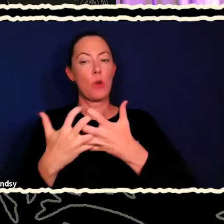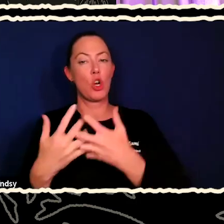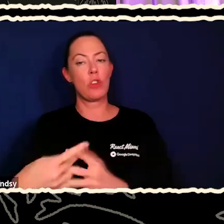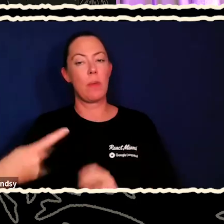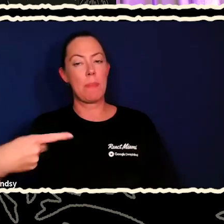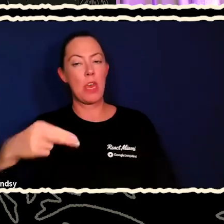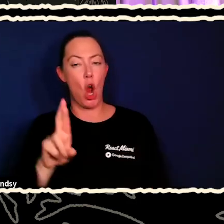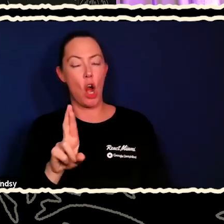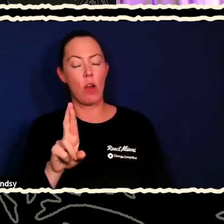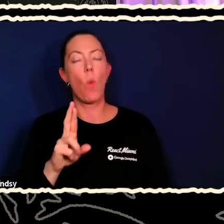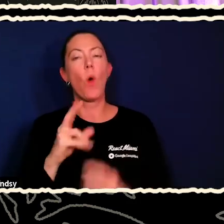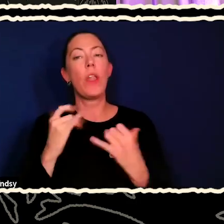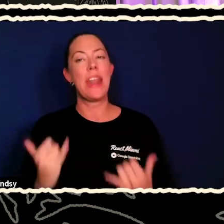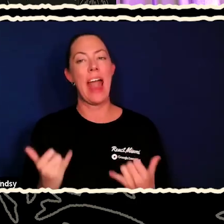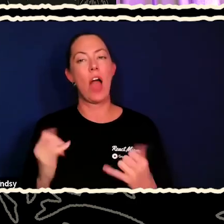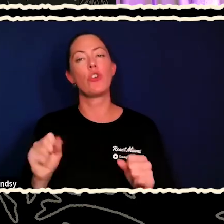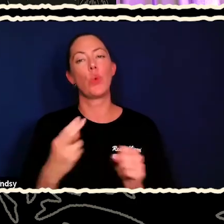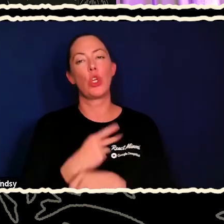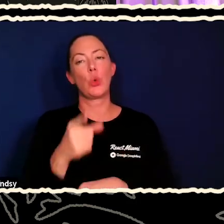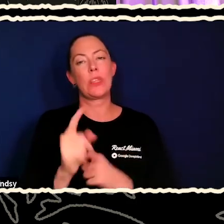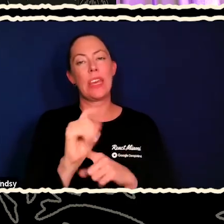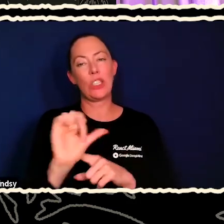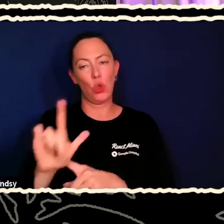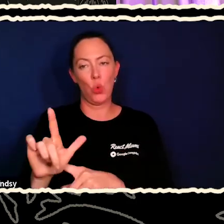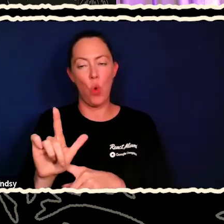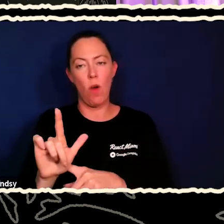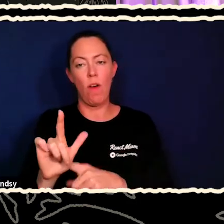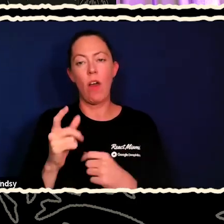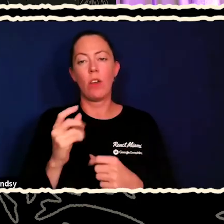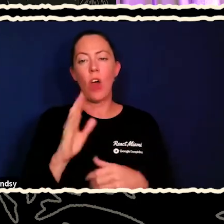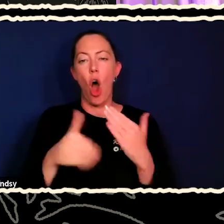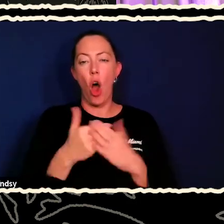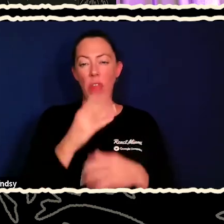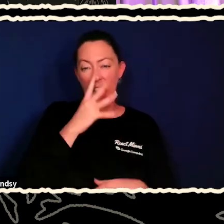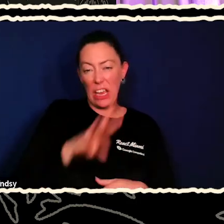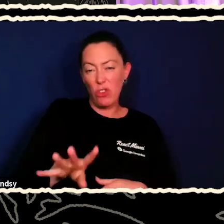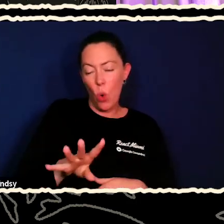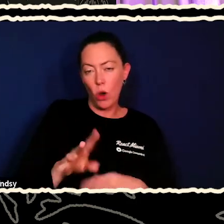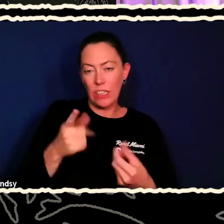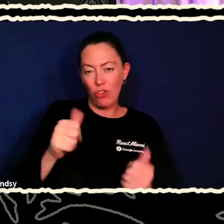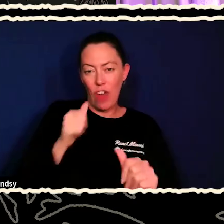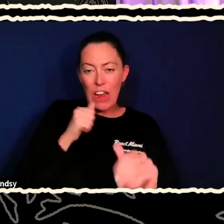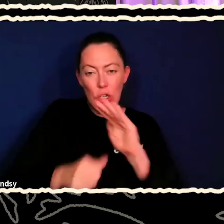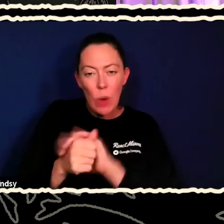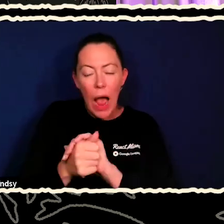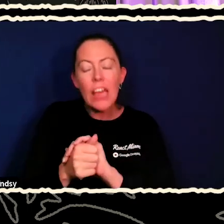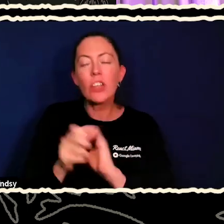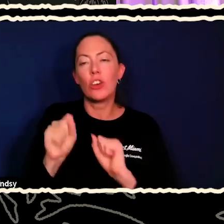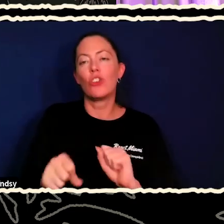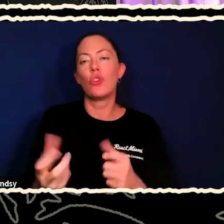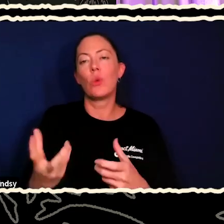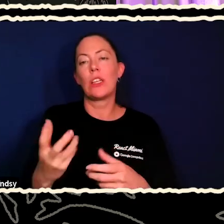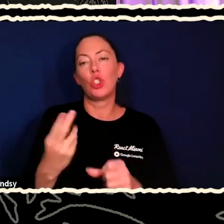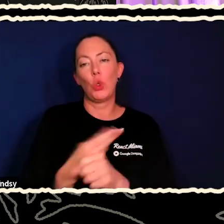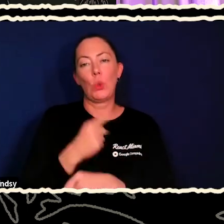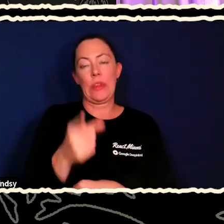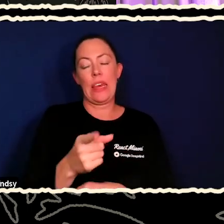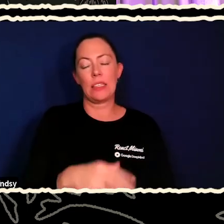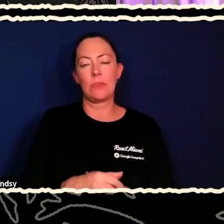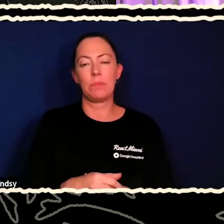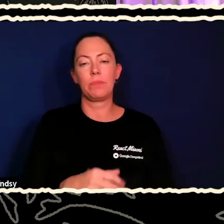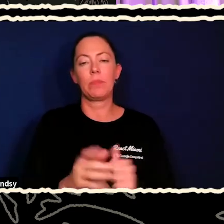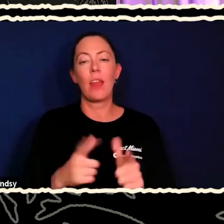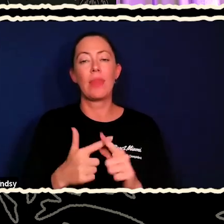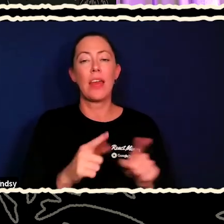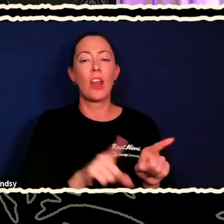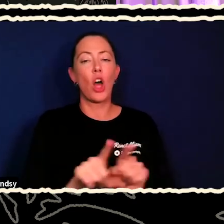tool to find all of those TS ignores that you put in there that you're trying to hide, so you can't hide anymore. Also, duplicate packages is a thing.